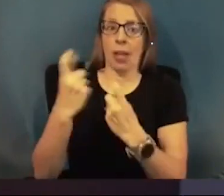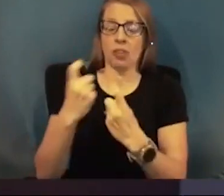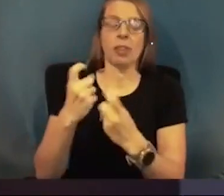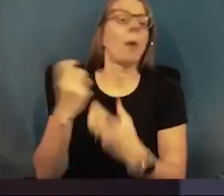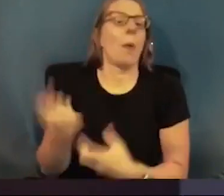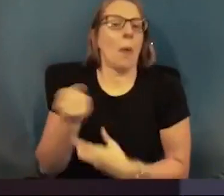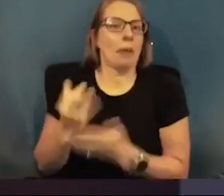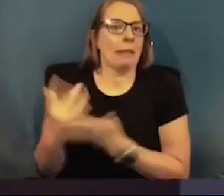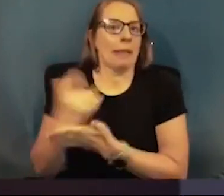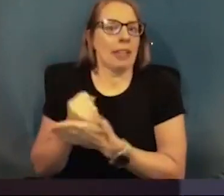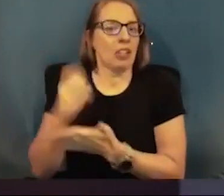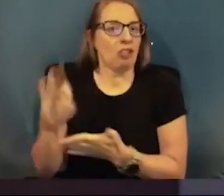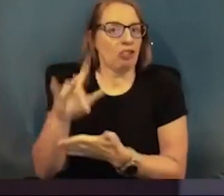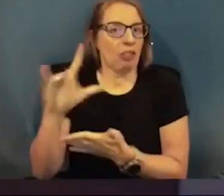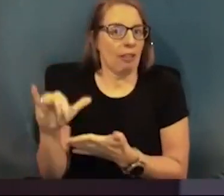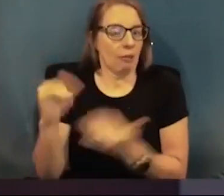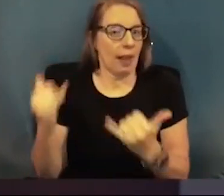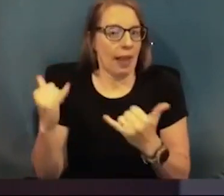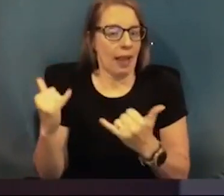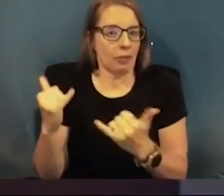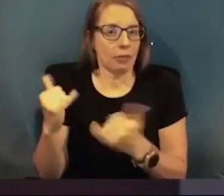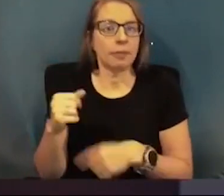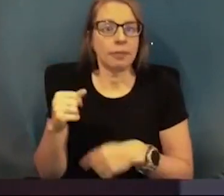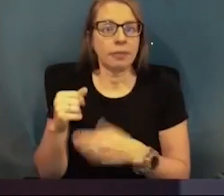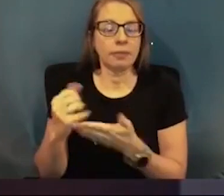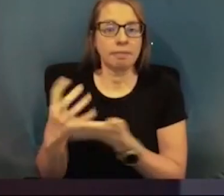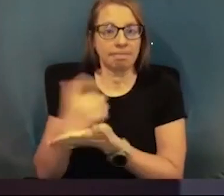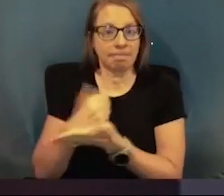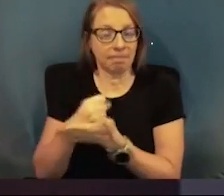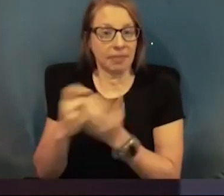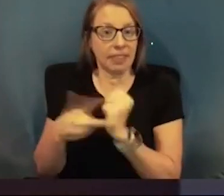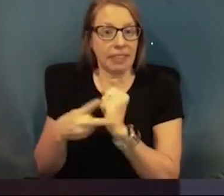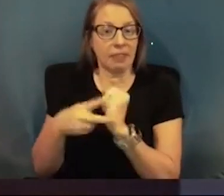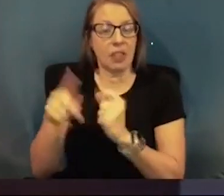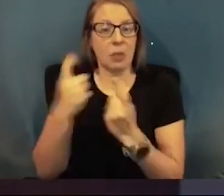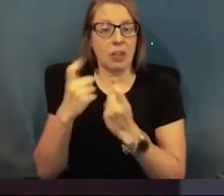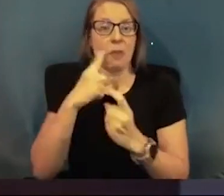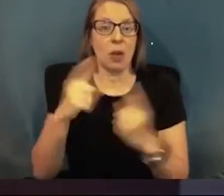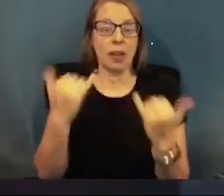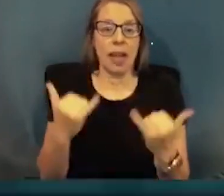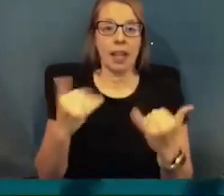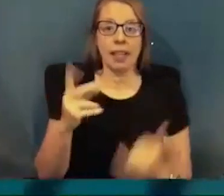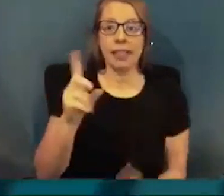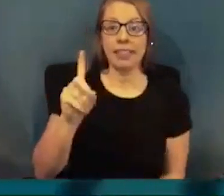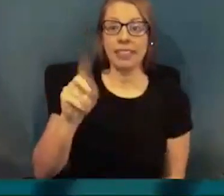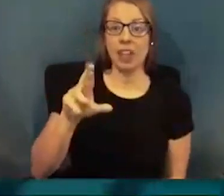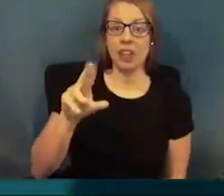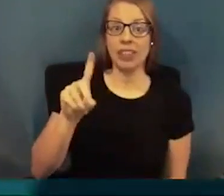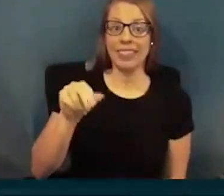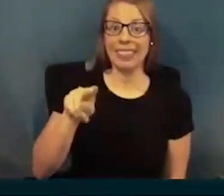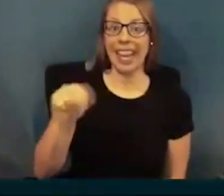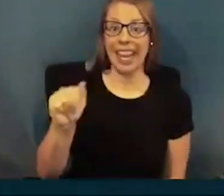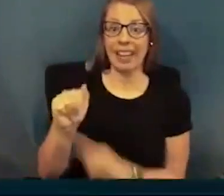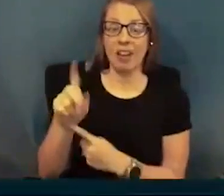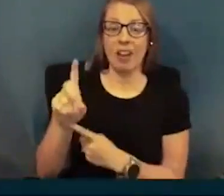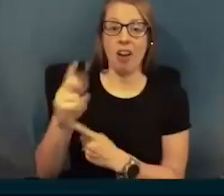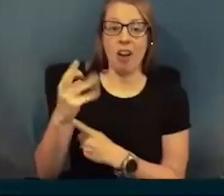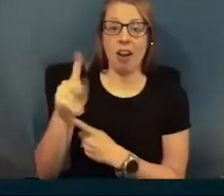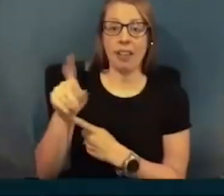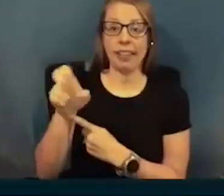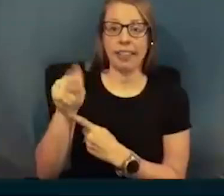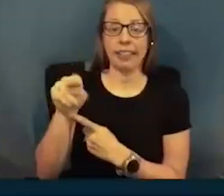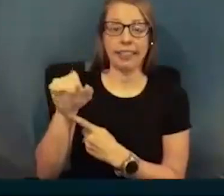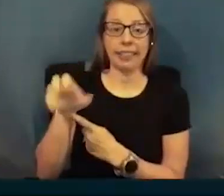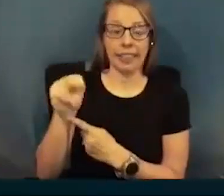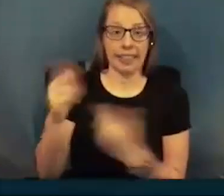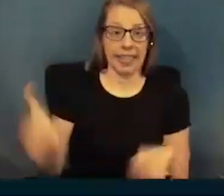for those. Also standing by, Dr. Dana Hawkinson, Medical Director of Infection Prevention and Control here in the studio. And let's get to him now with our COVID count.